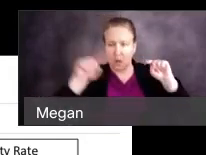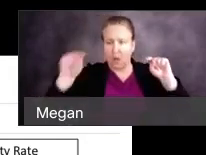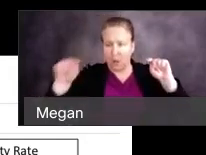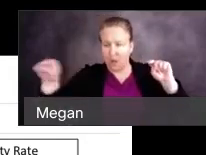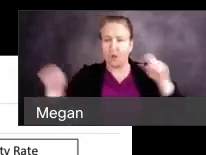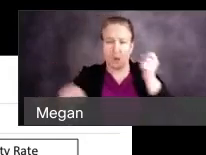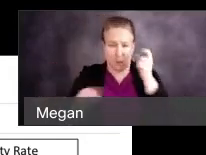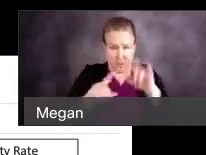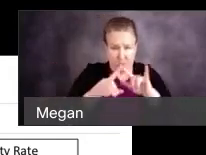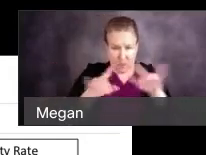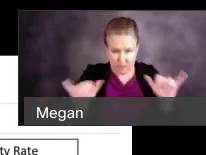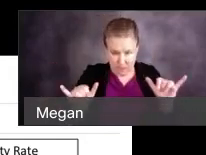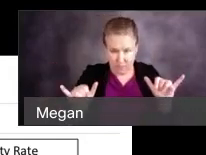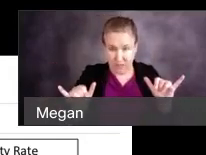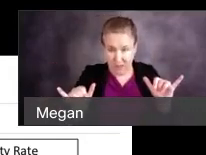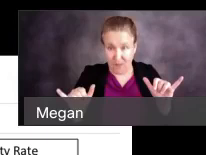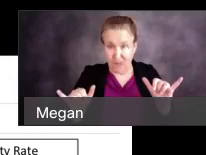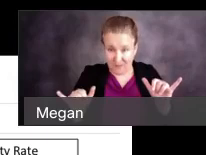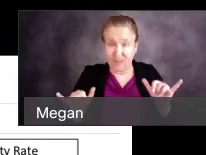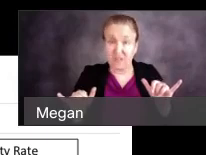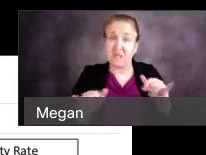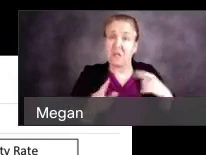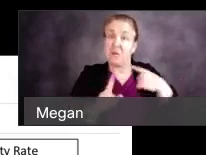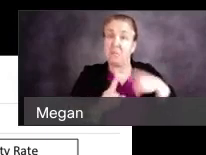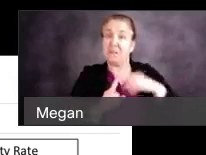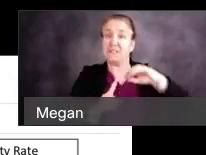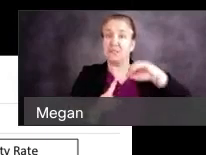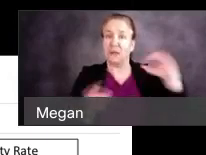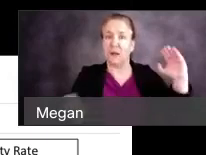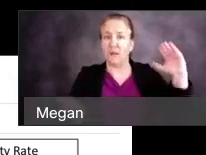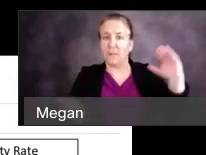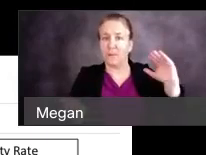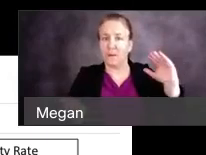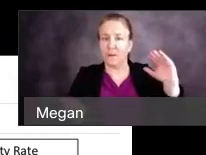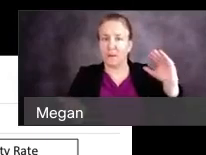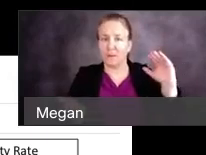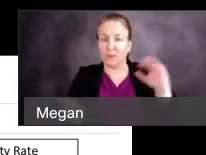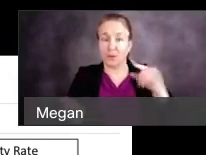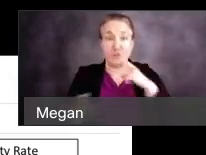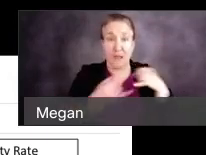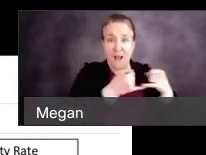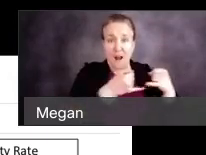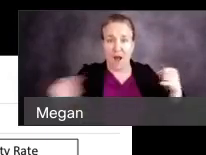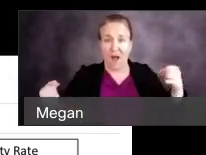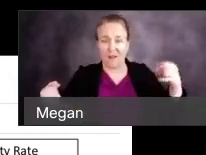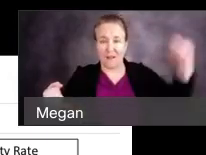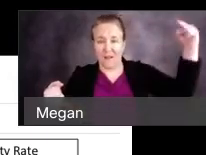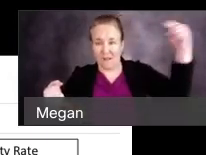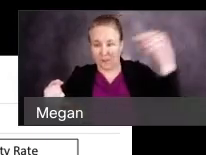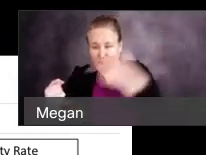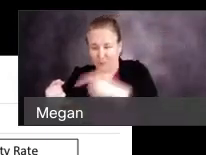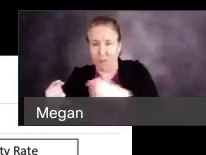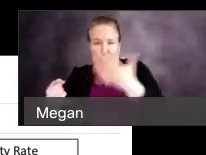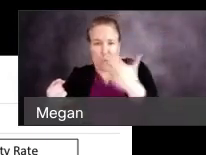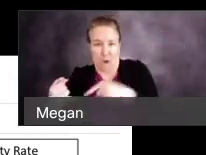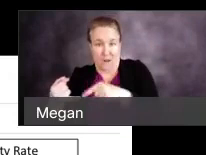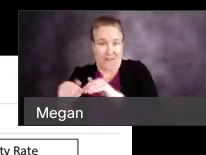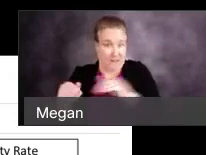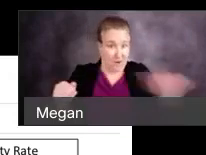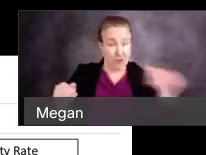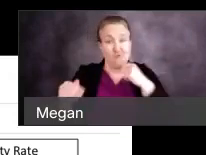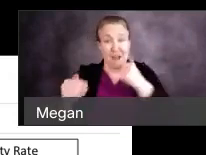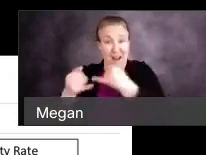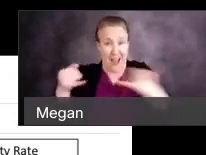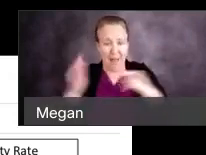we are steadily trending down and inching closer to that red line, which is 5%. Being under that red line